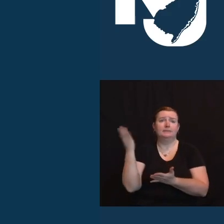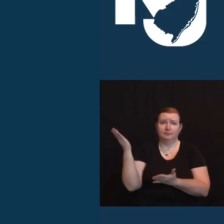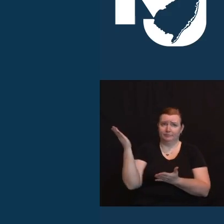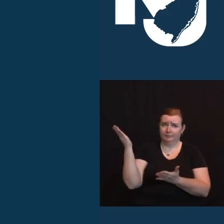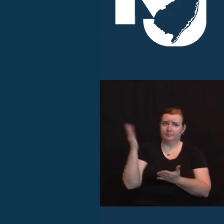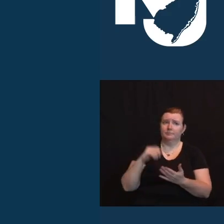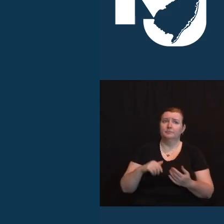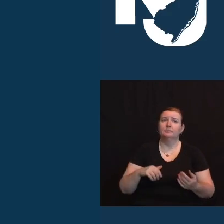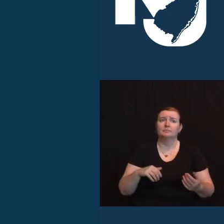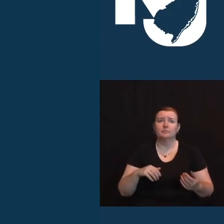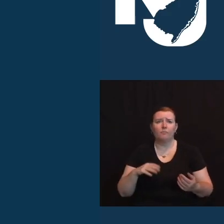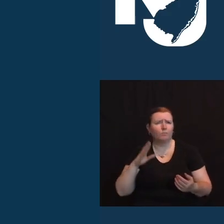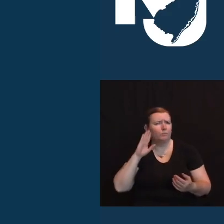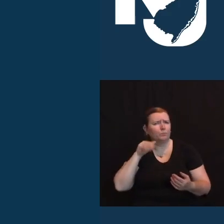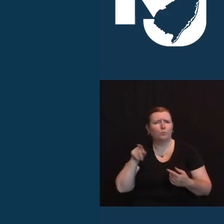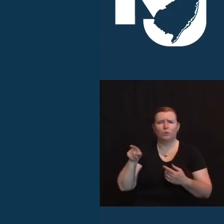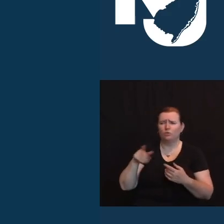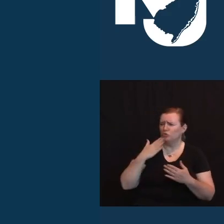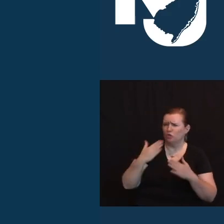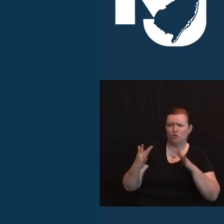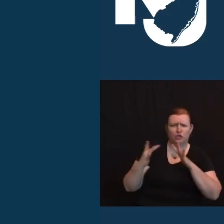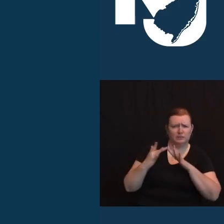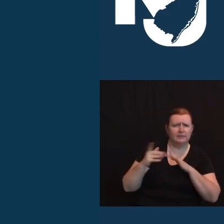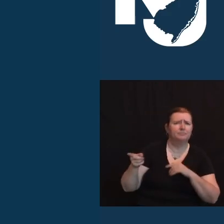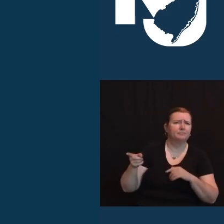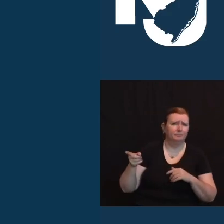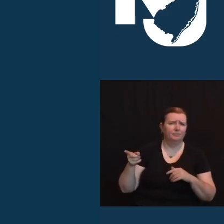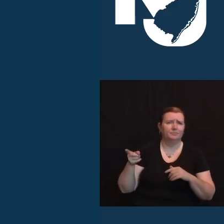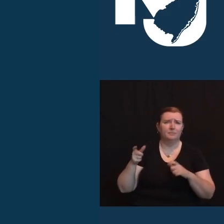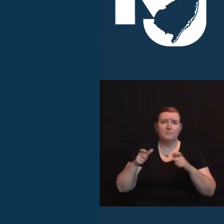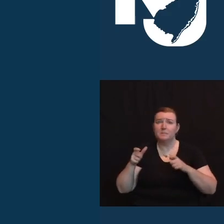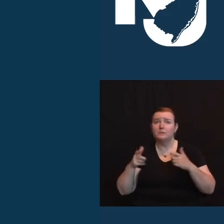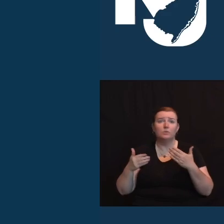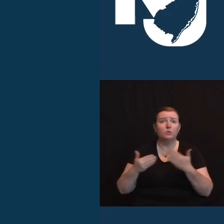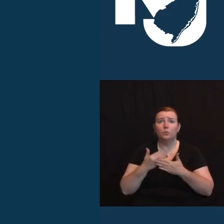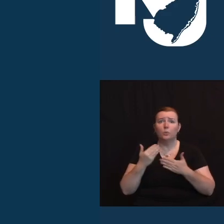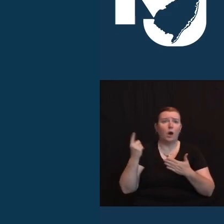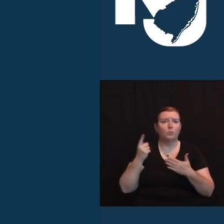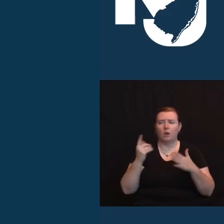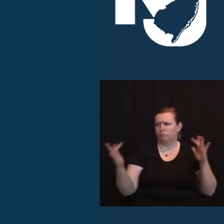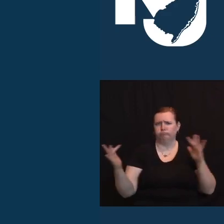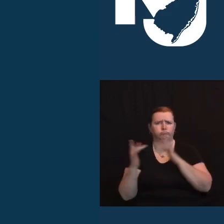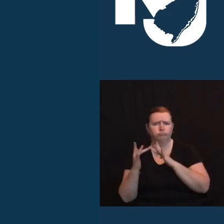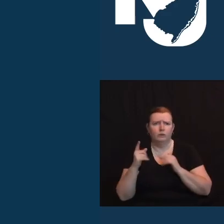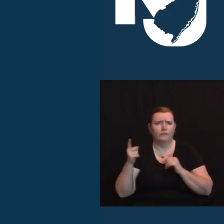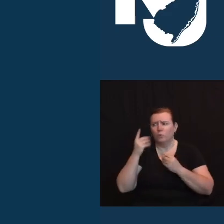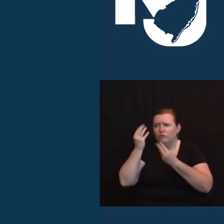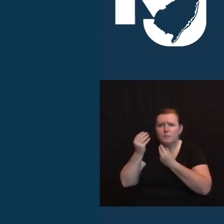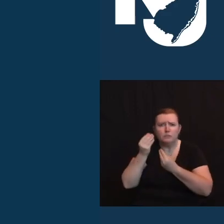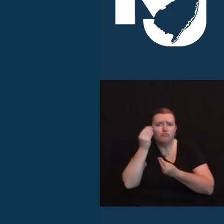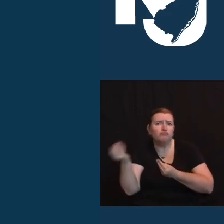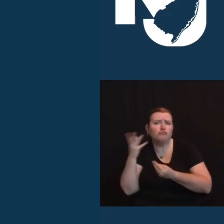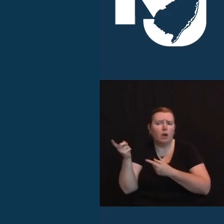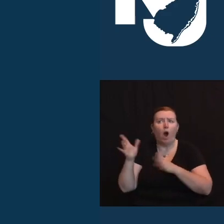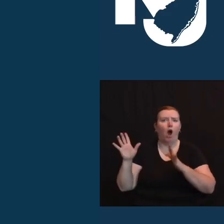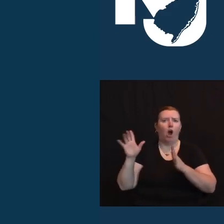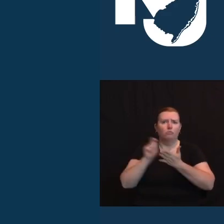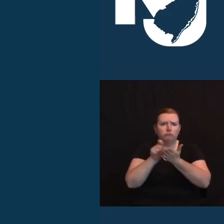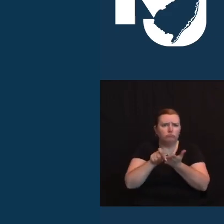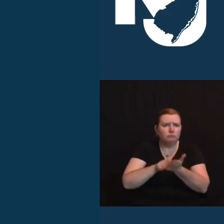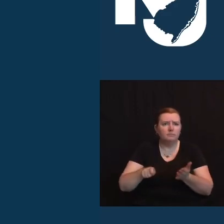and sources made her a newsroom go-to for many. We send our thoughts and prayers to her family, her former